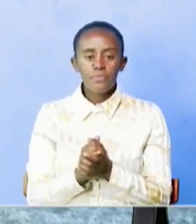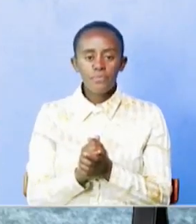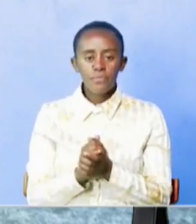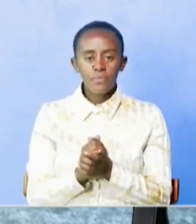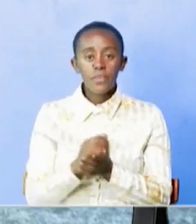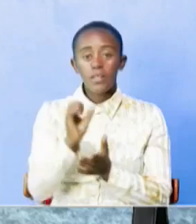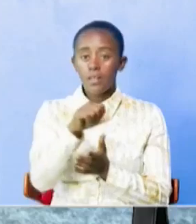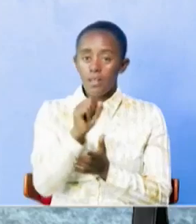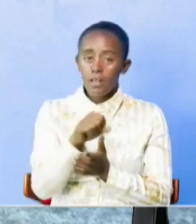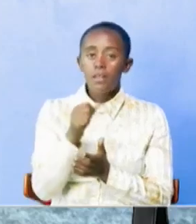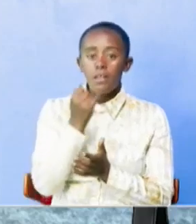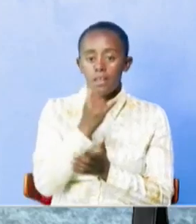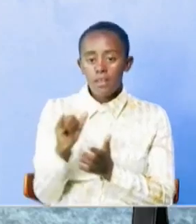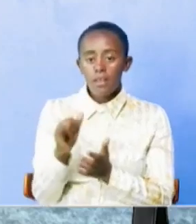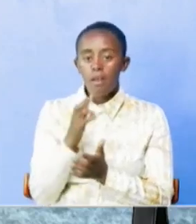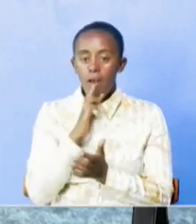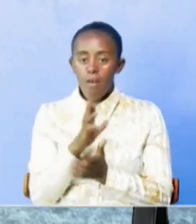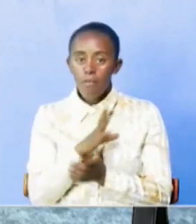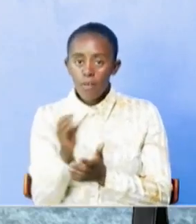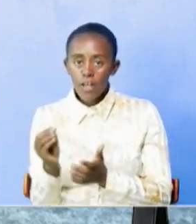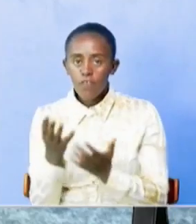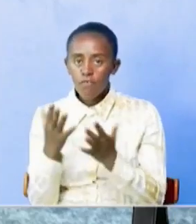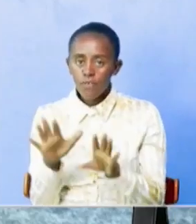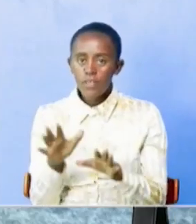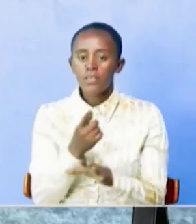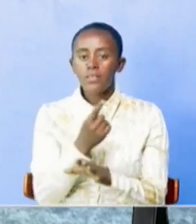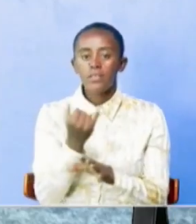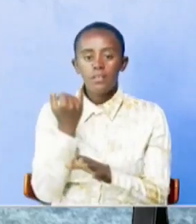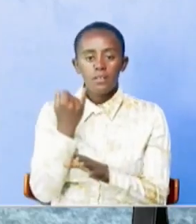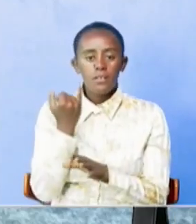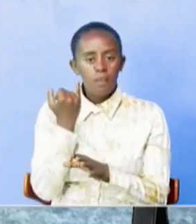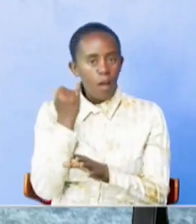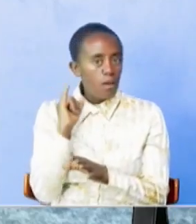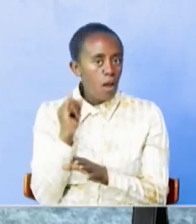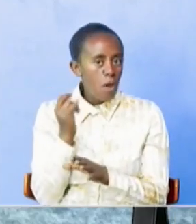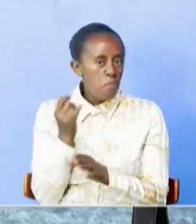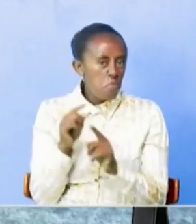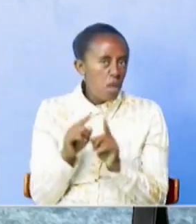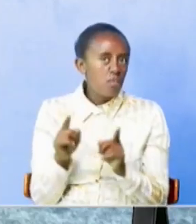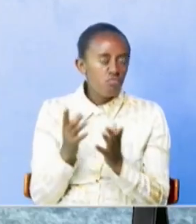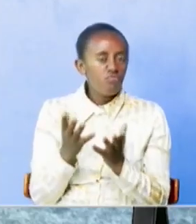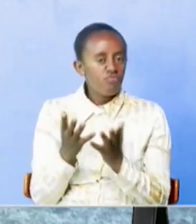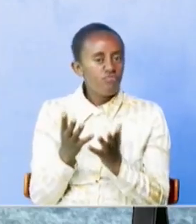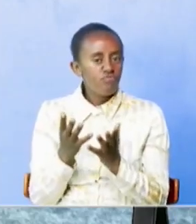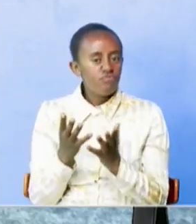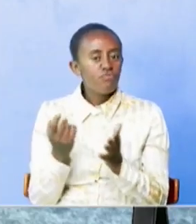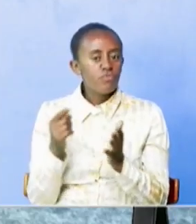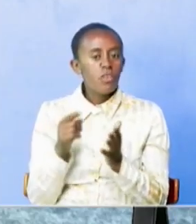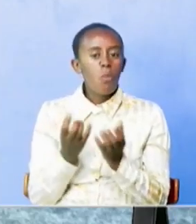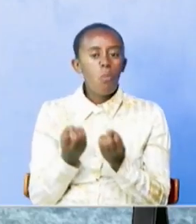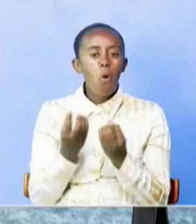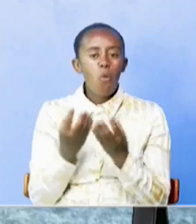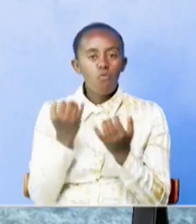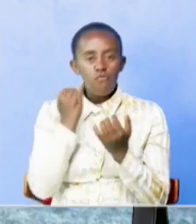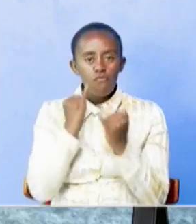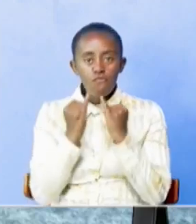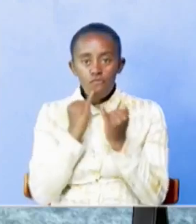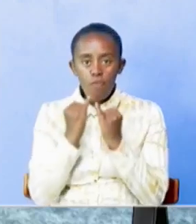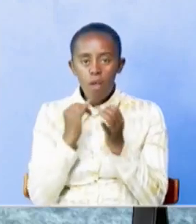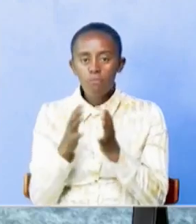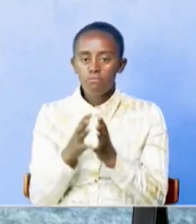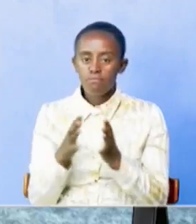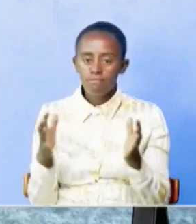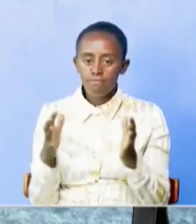said, yes, they are, and finish the idea. But since I wanted to give more context, which I am allowed